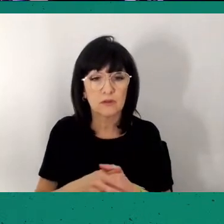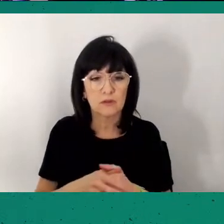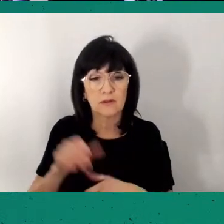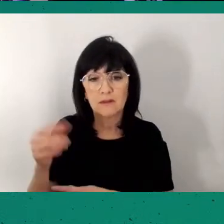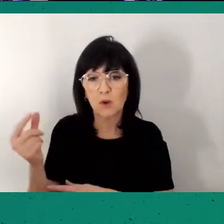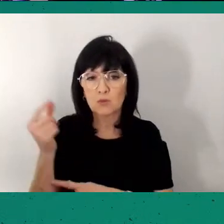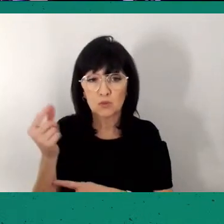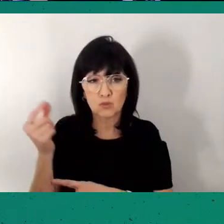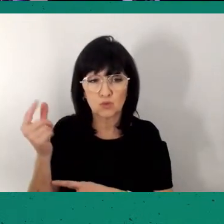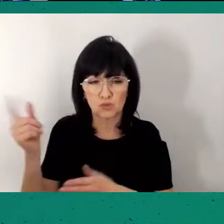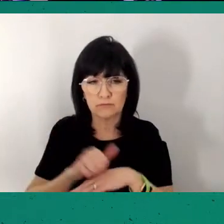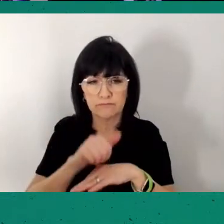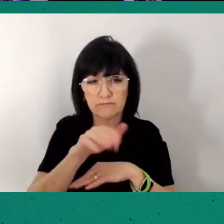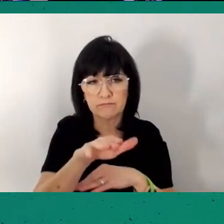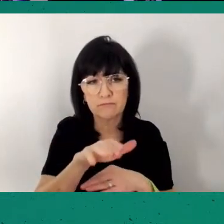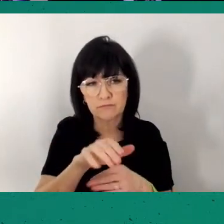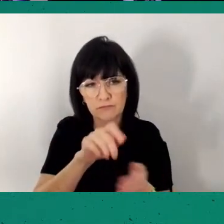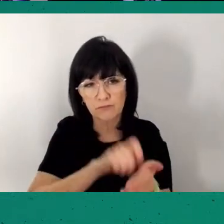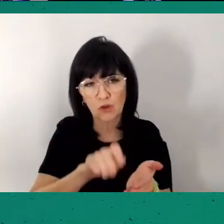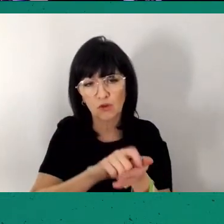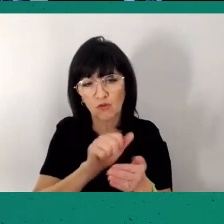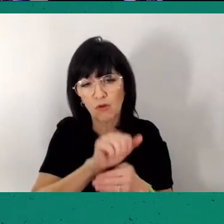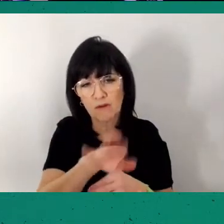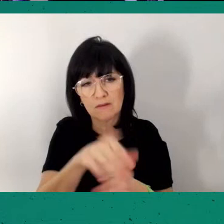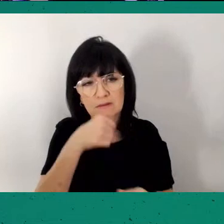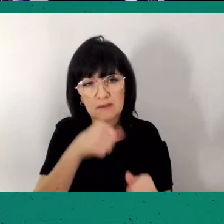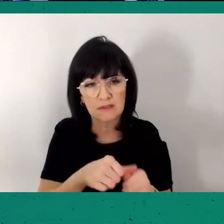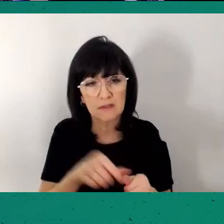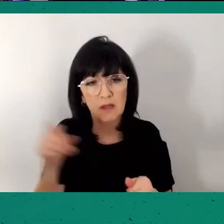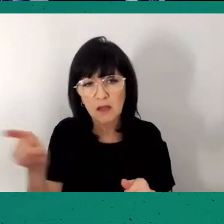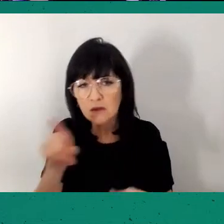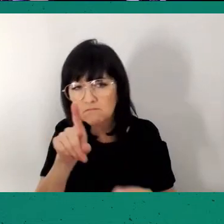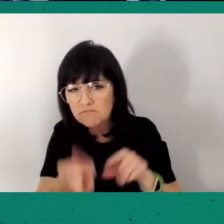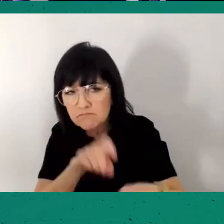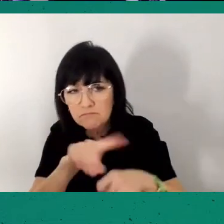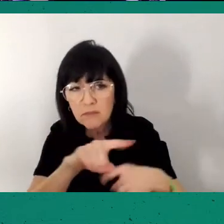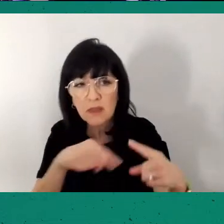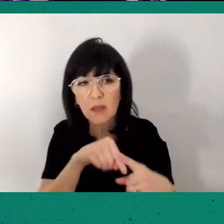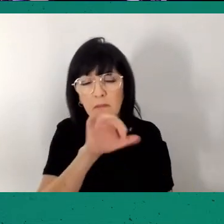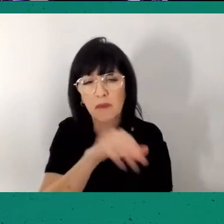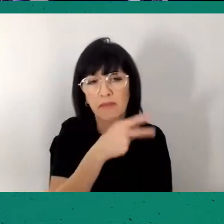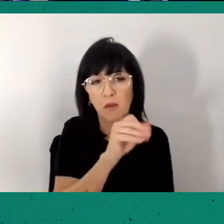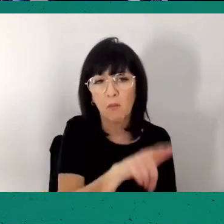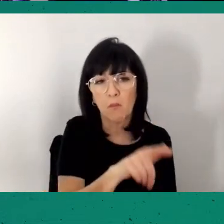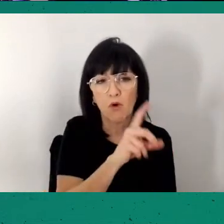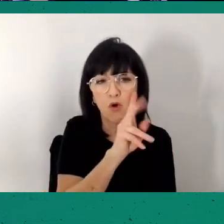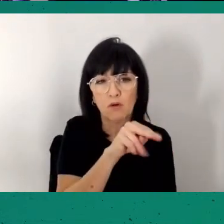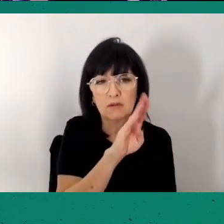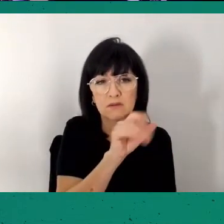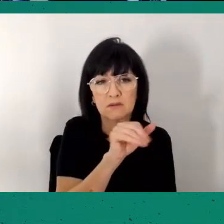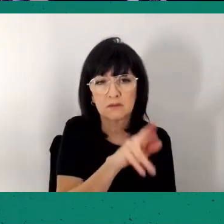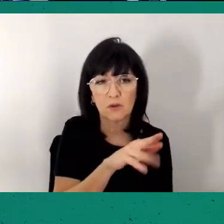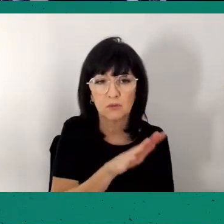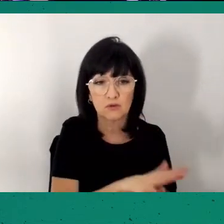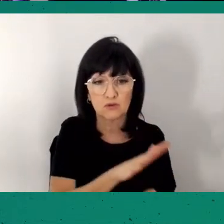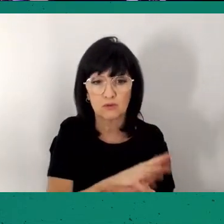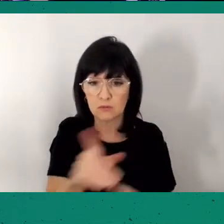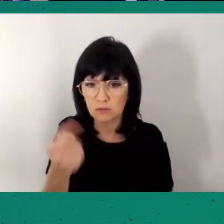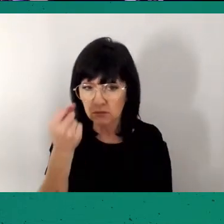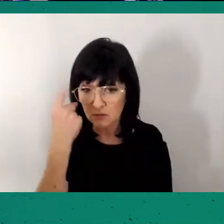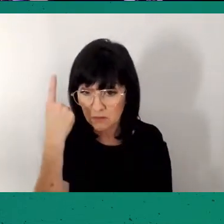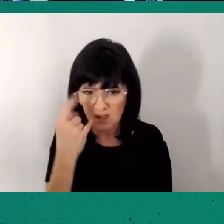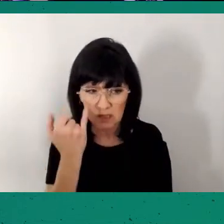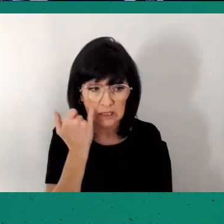his concerns about the location of Paul Lawrence Dunbar School. He wrote, "The presence of a colored school will mean the founding